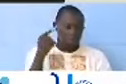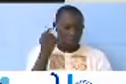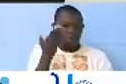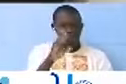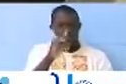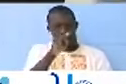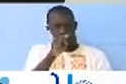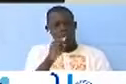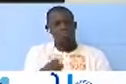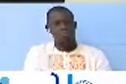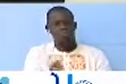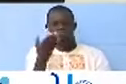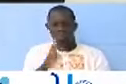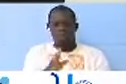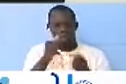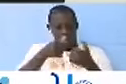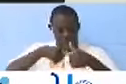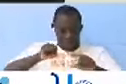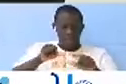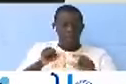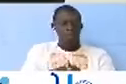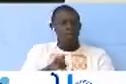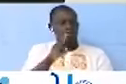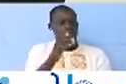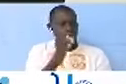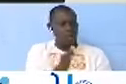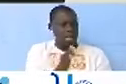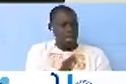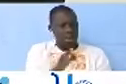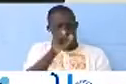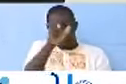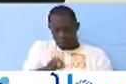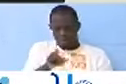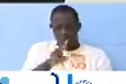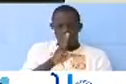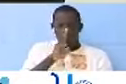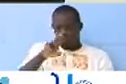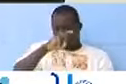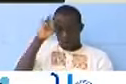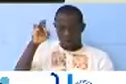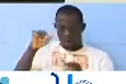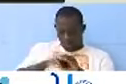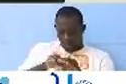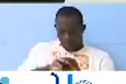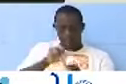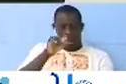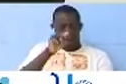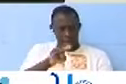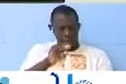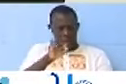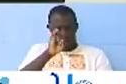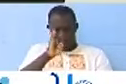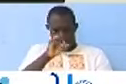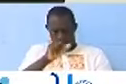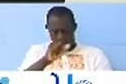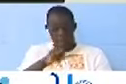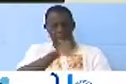you, from that perspective, being an employee of the NIA and also being a victim of that same